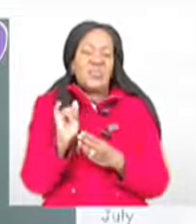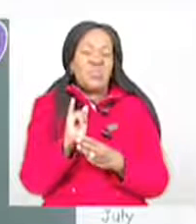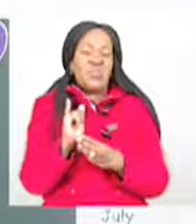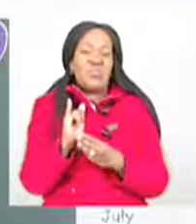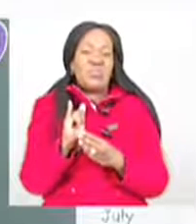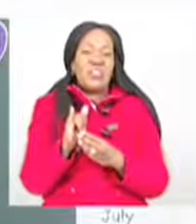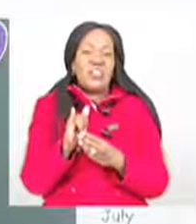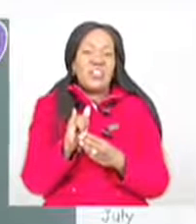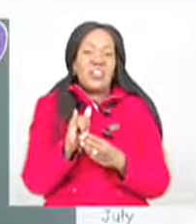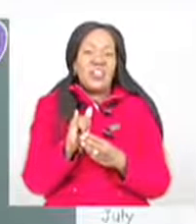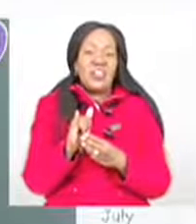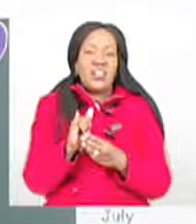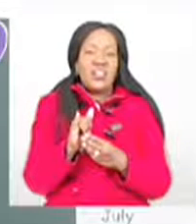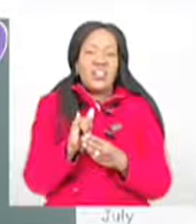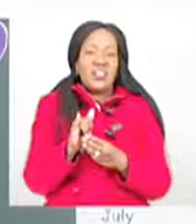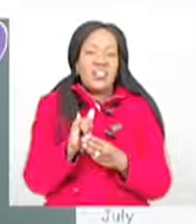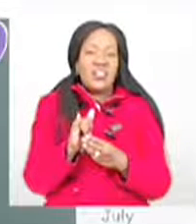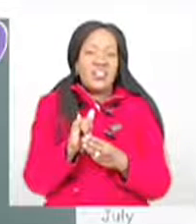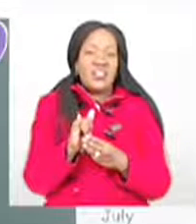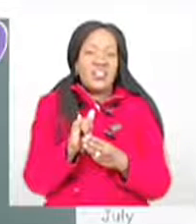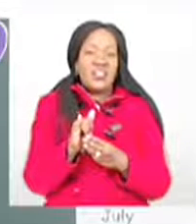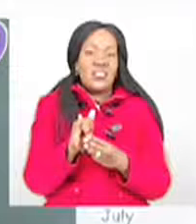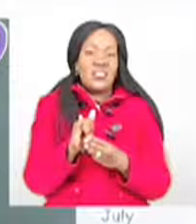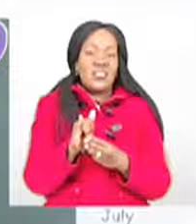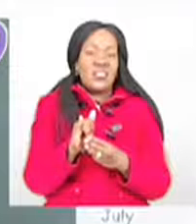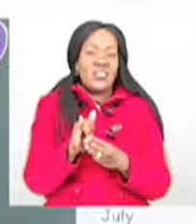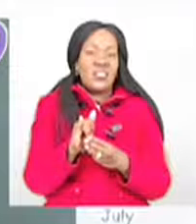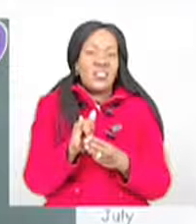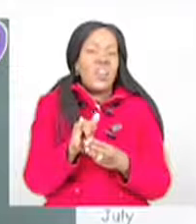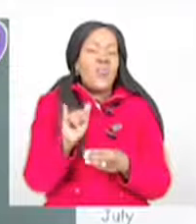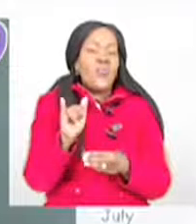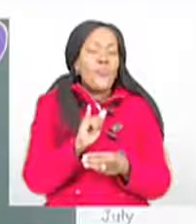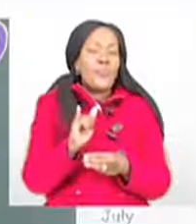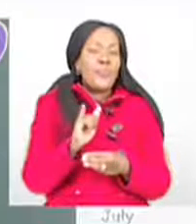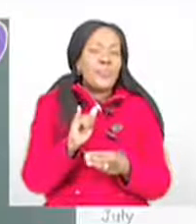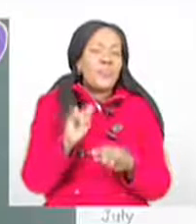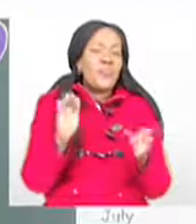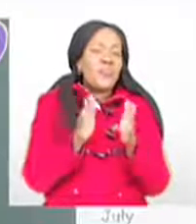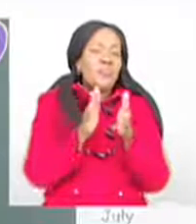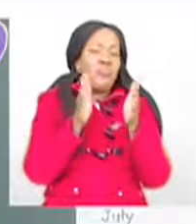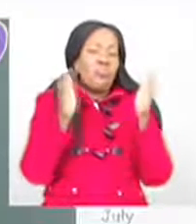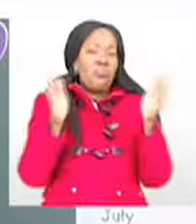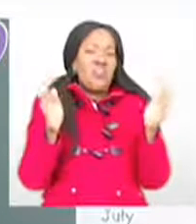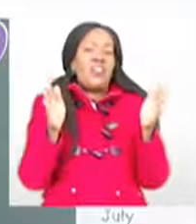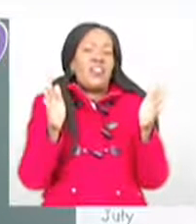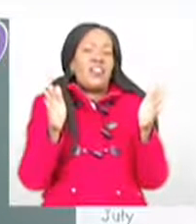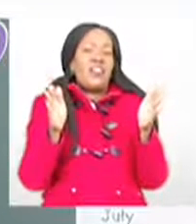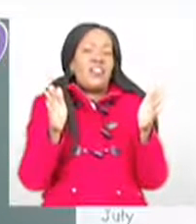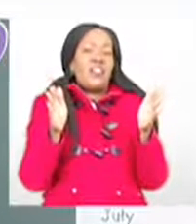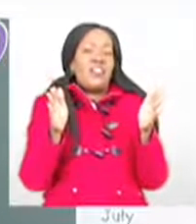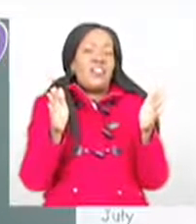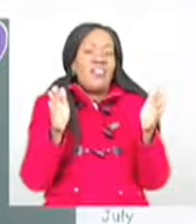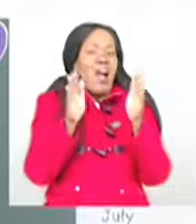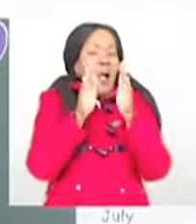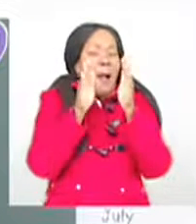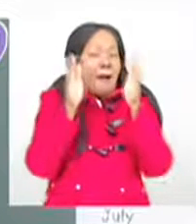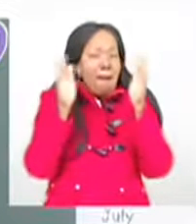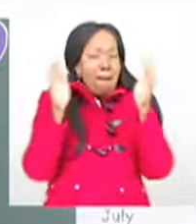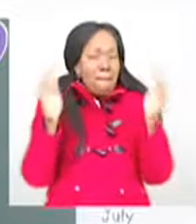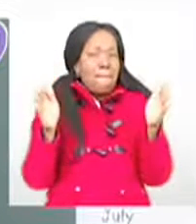things or objects lined up here, which one of the 3 is the